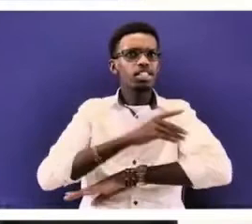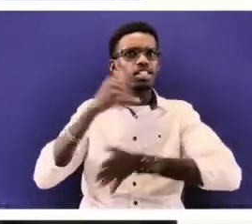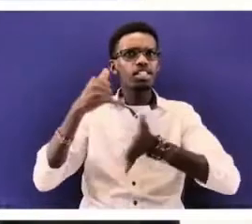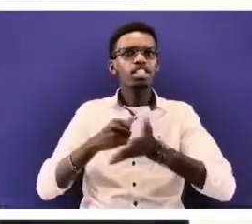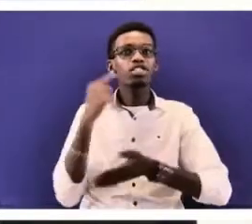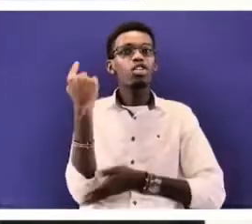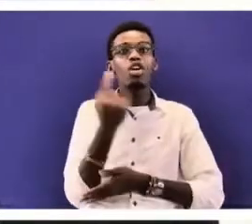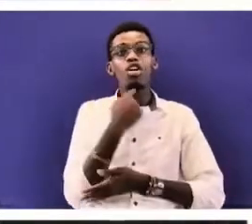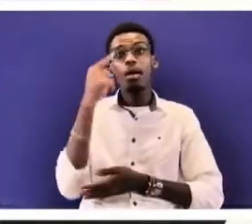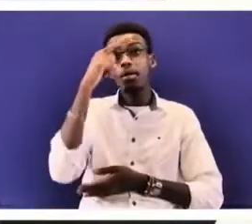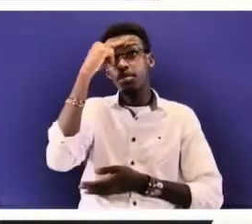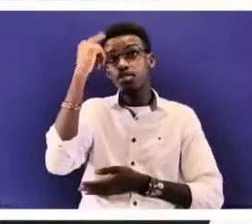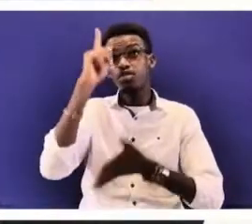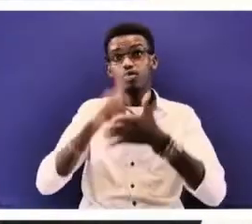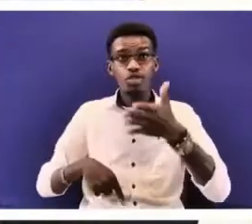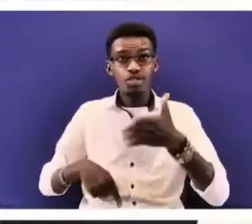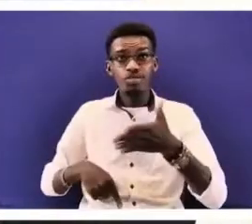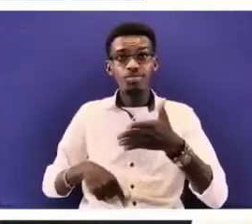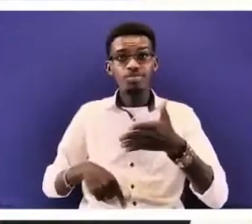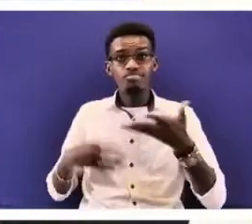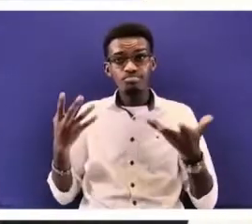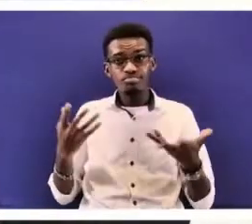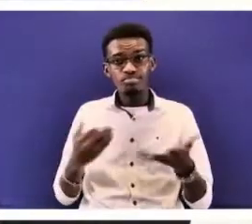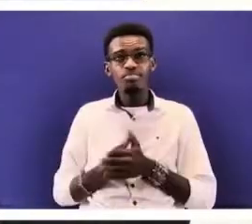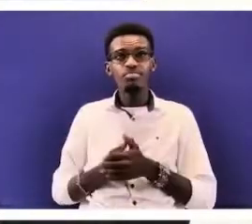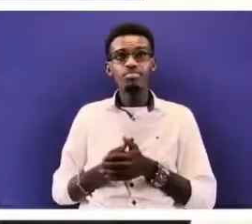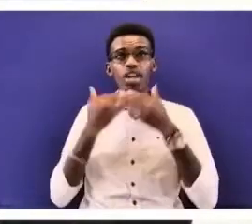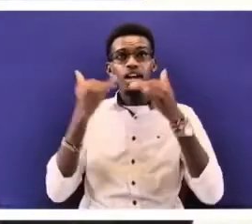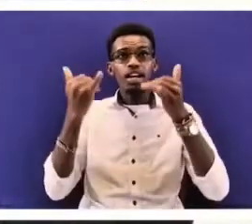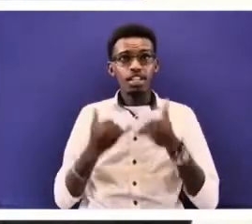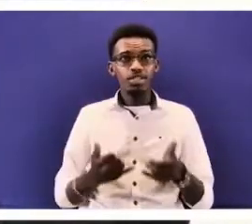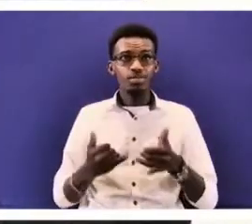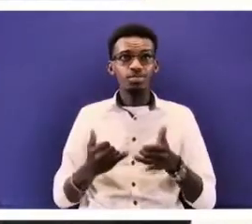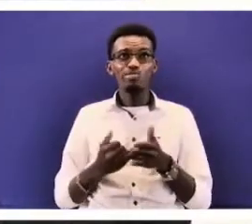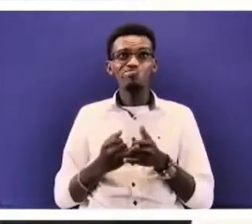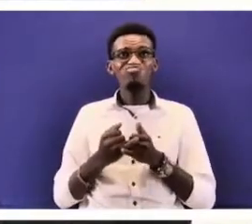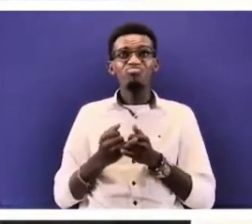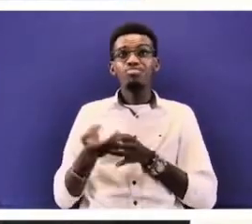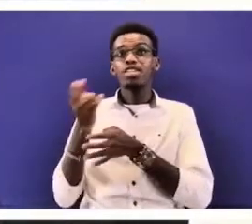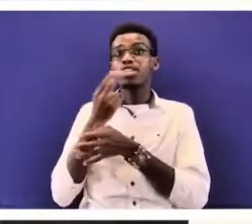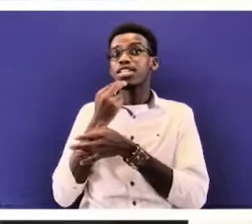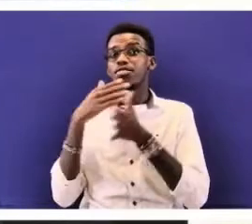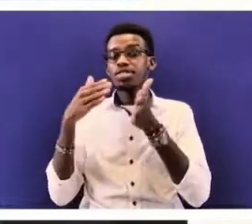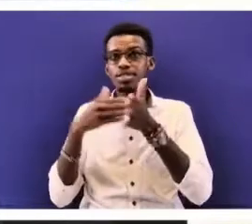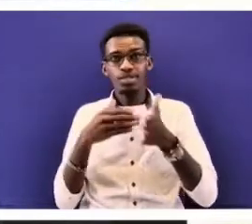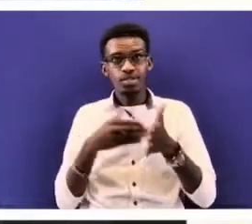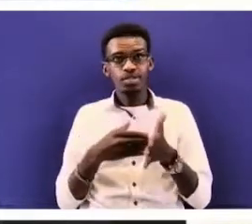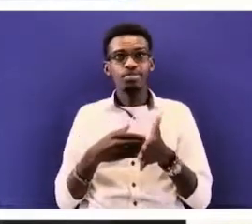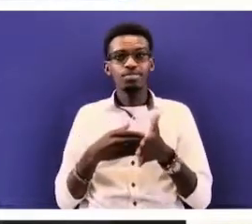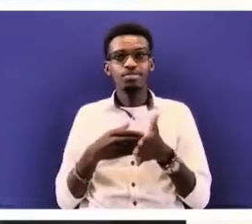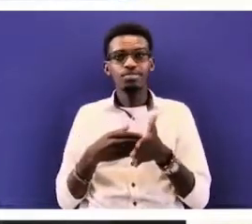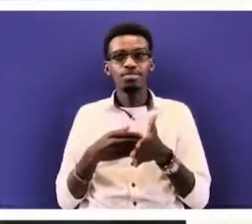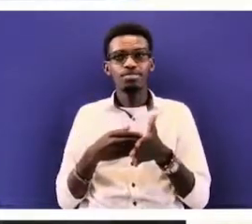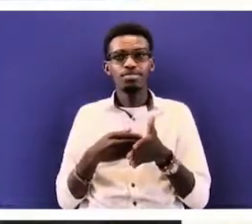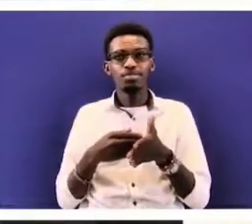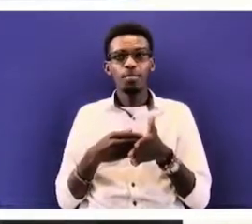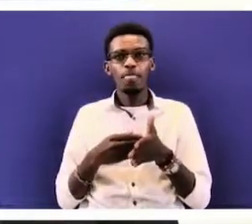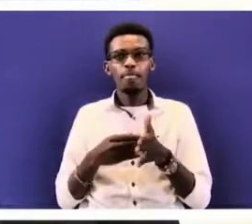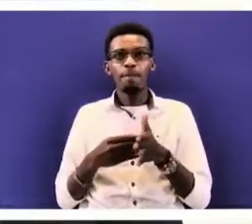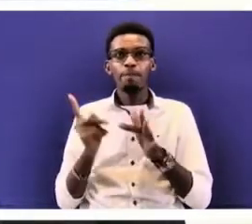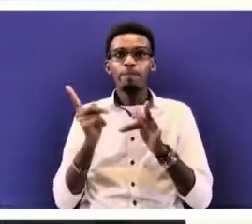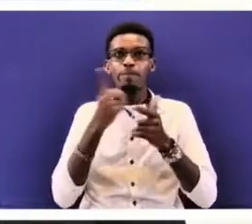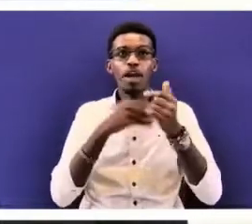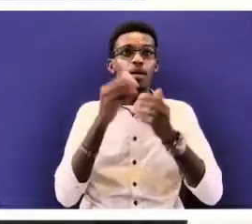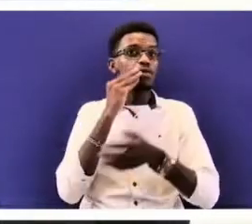just because. Now, the laughter has stopped. They come